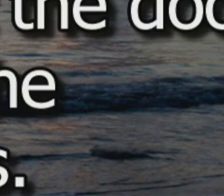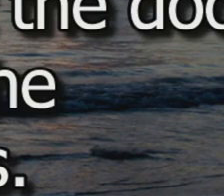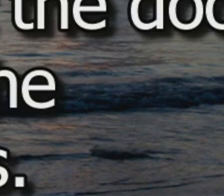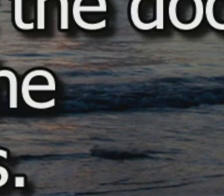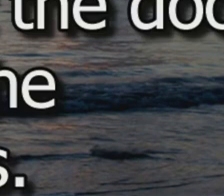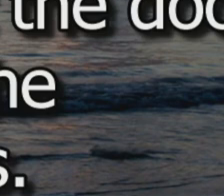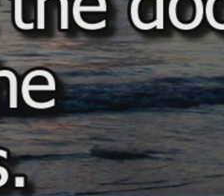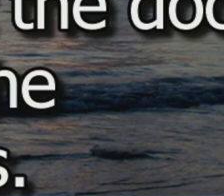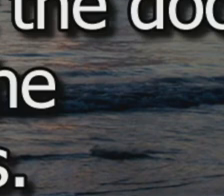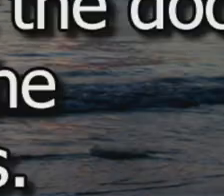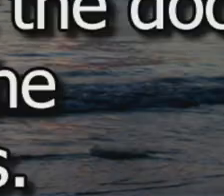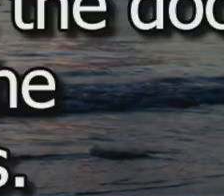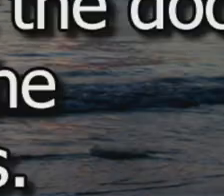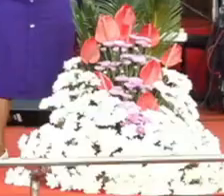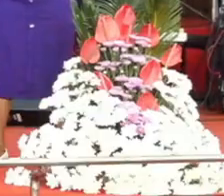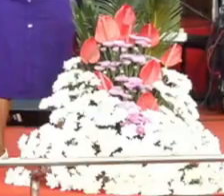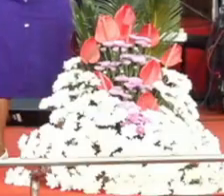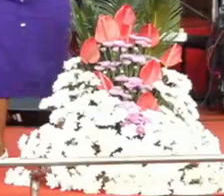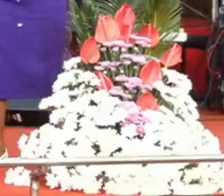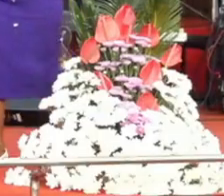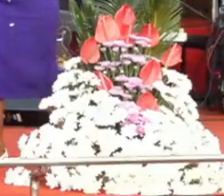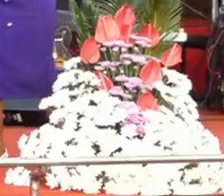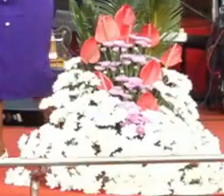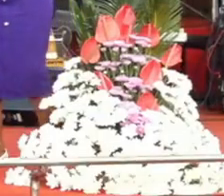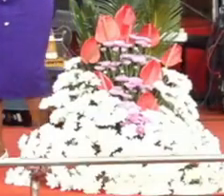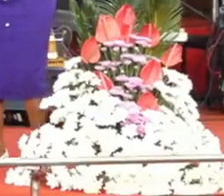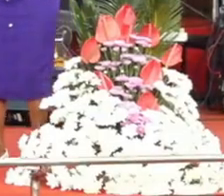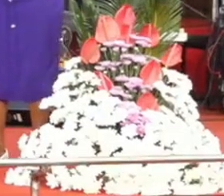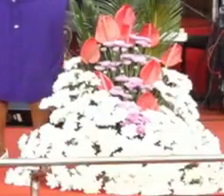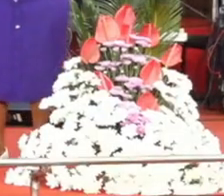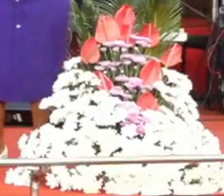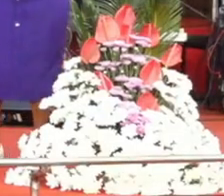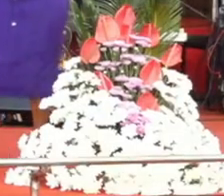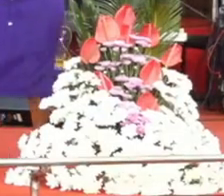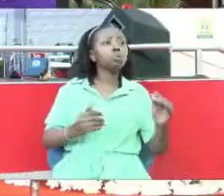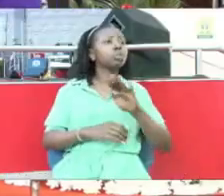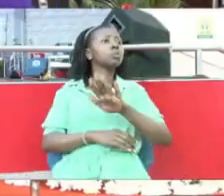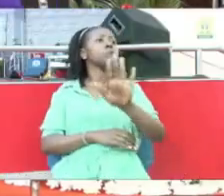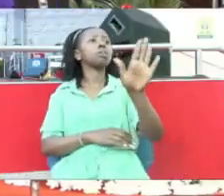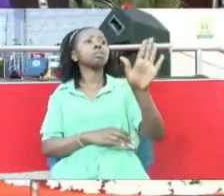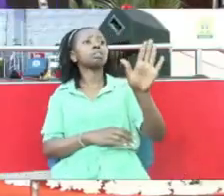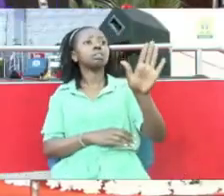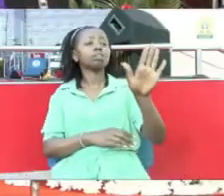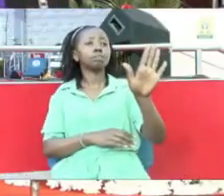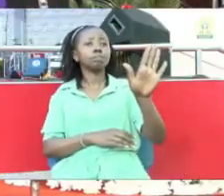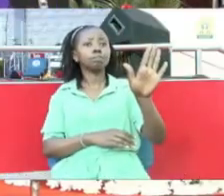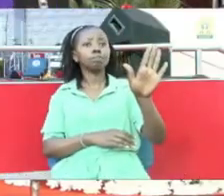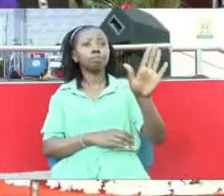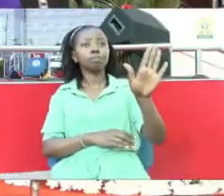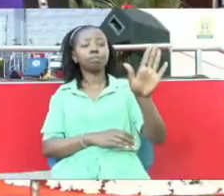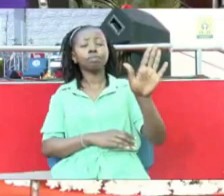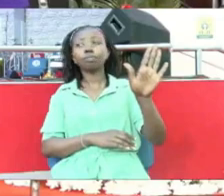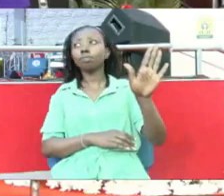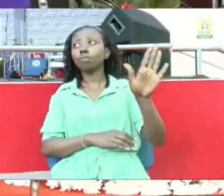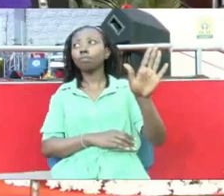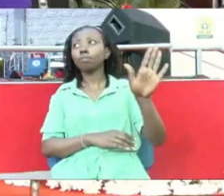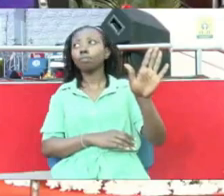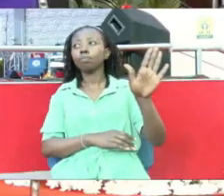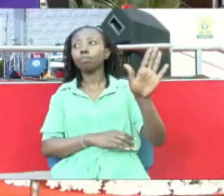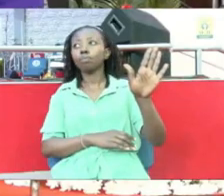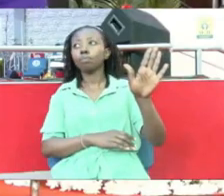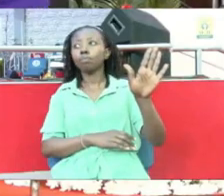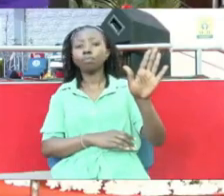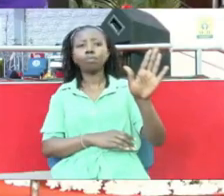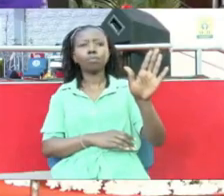here would want God to speak something concerning your children. Sijui ni wangapi wetu tungetaka kusikia kitu kuhusu watoto wetu. And